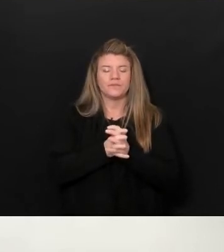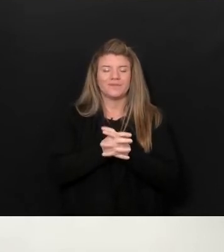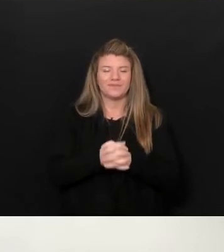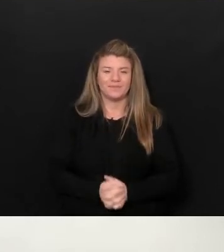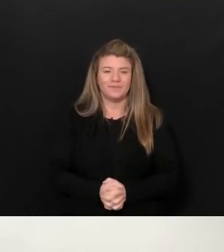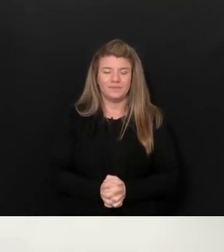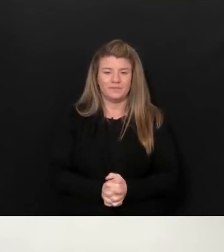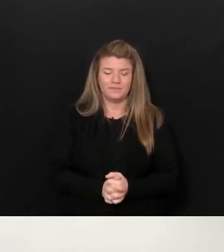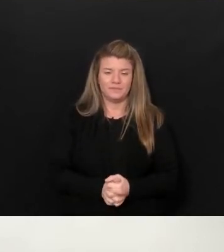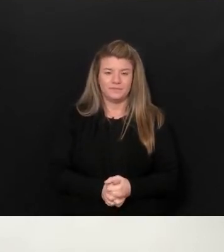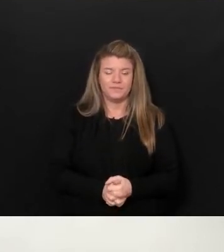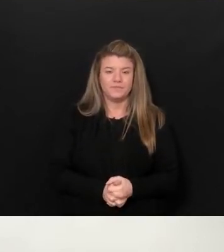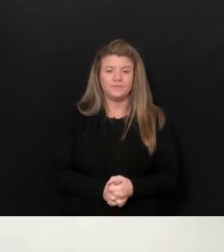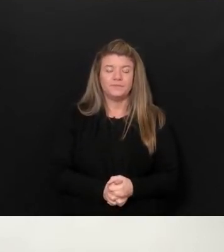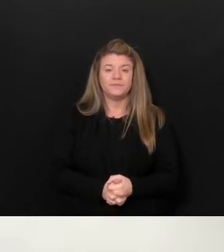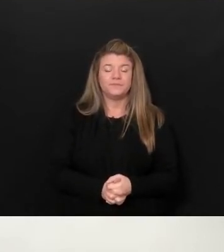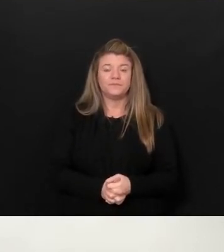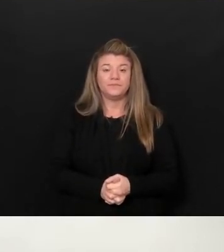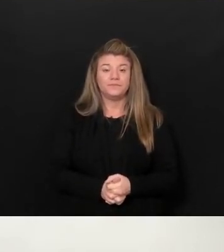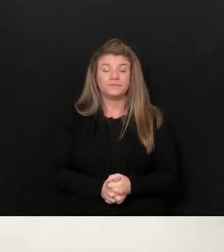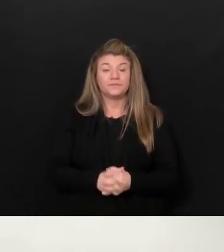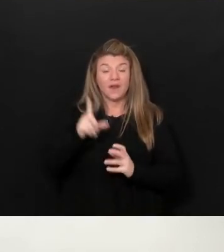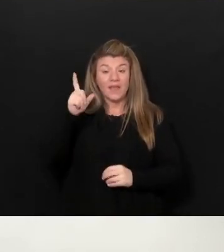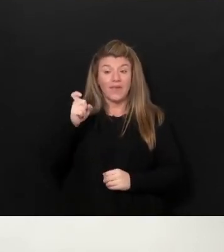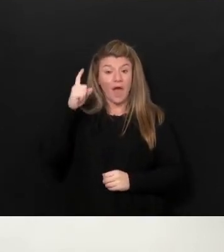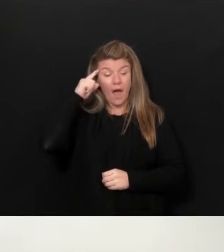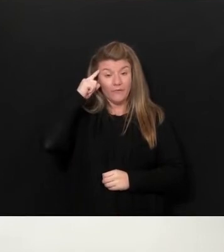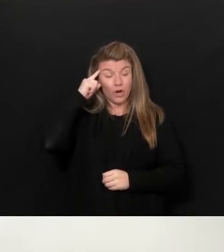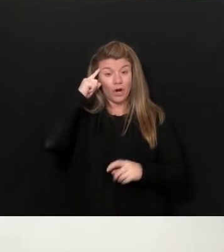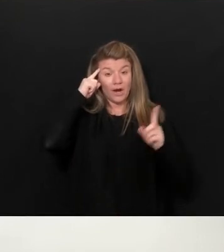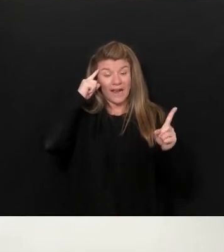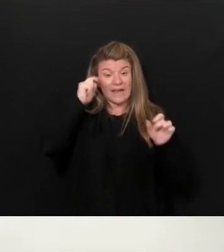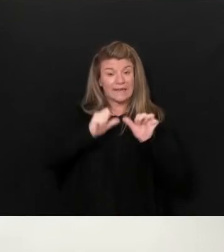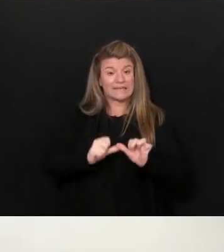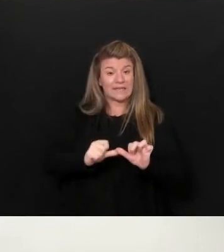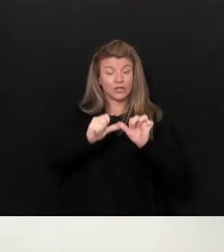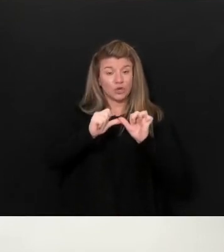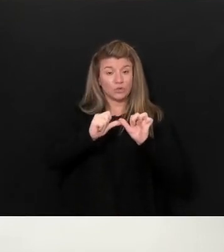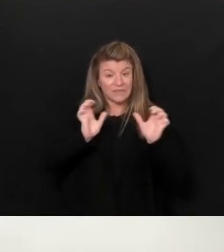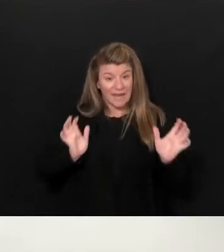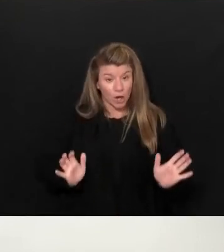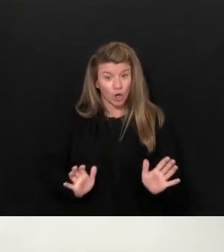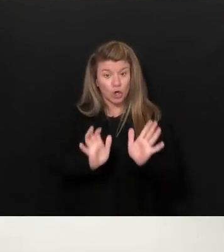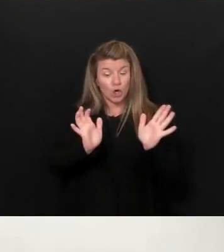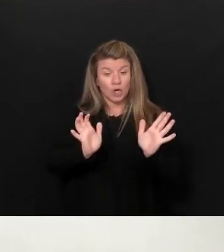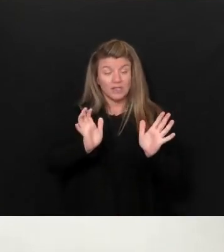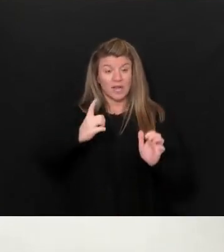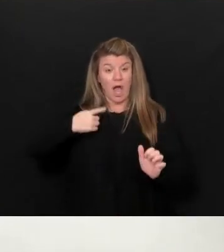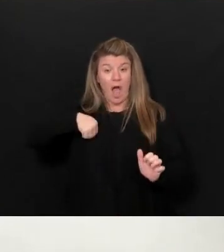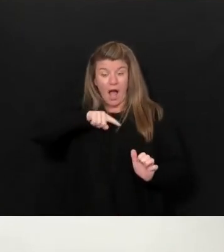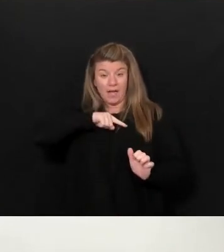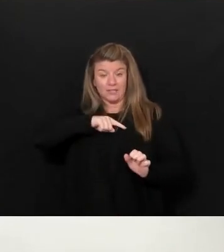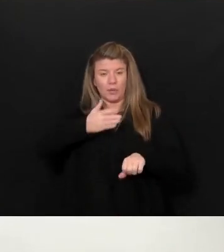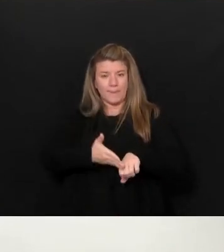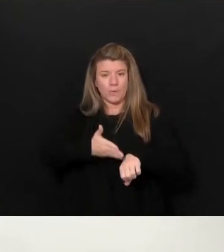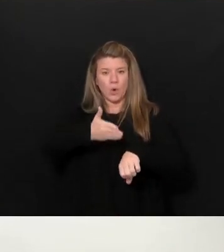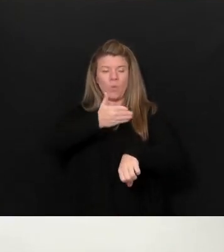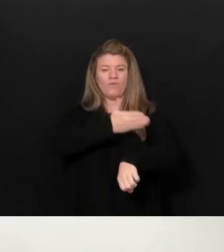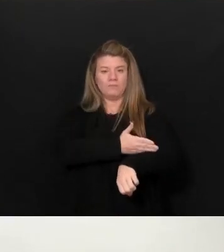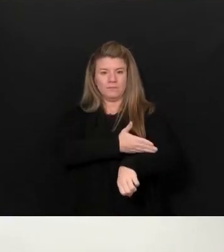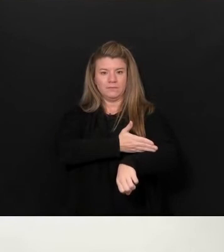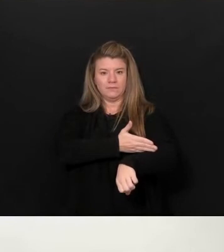with. One is the governor continues to press us each day to get better at what we're doing to